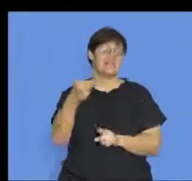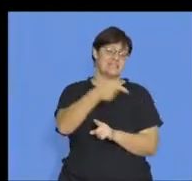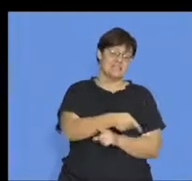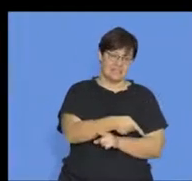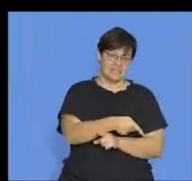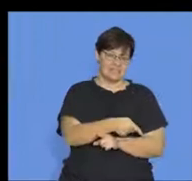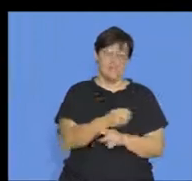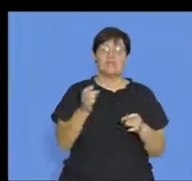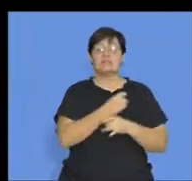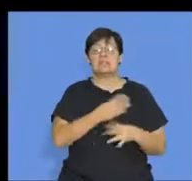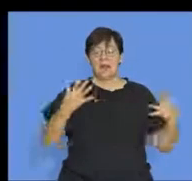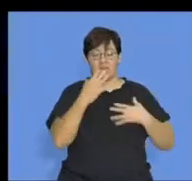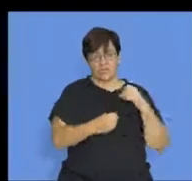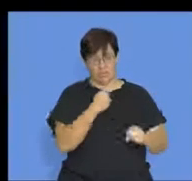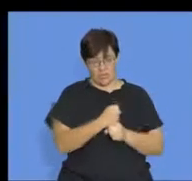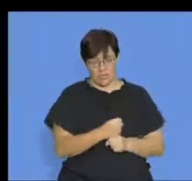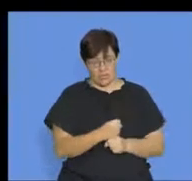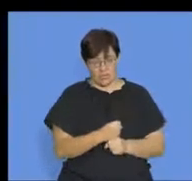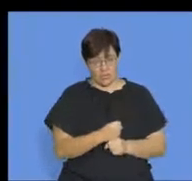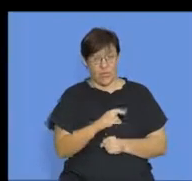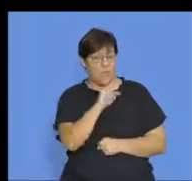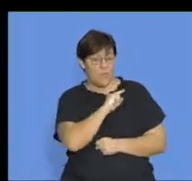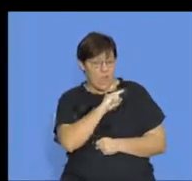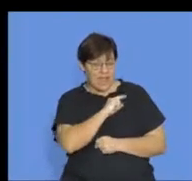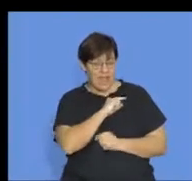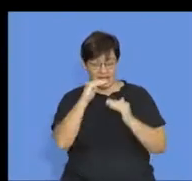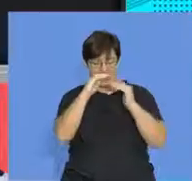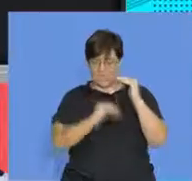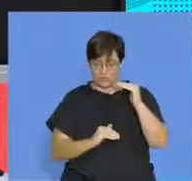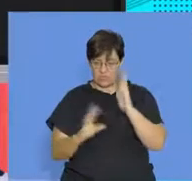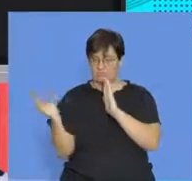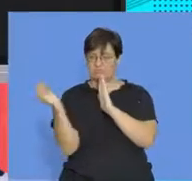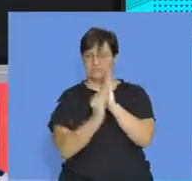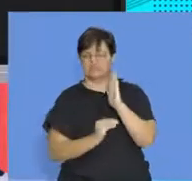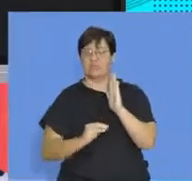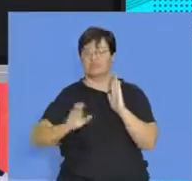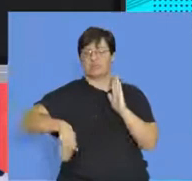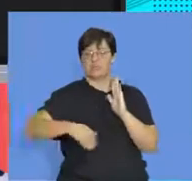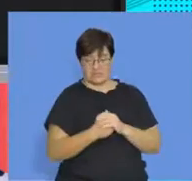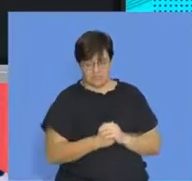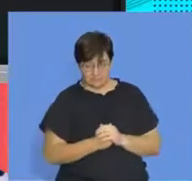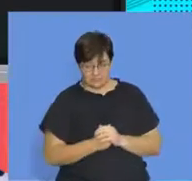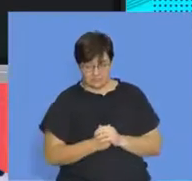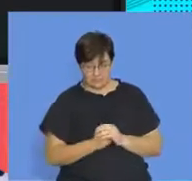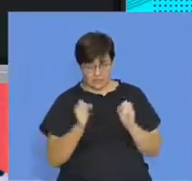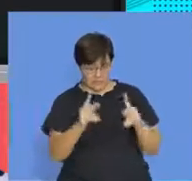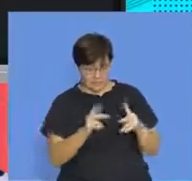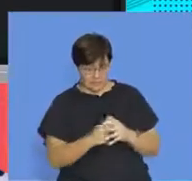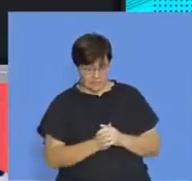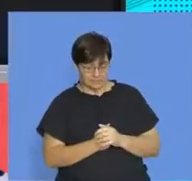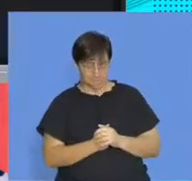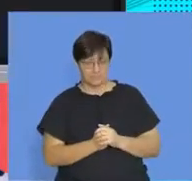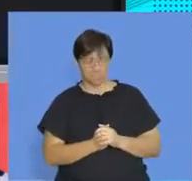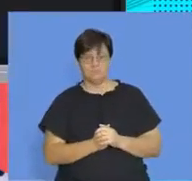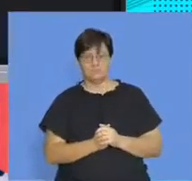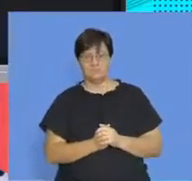her balance at the beginning of the year because that decrease was not recorded. Got